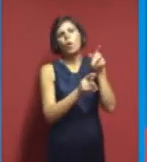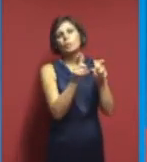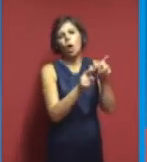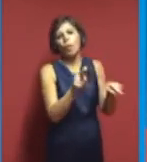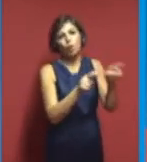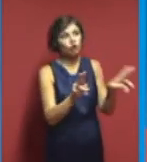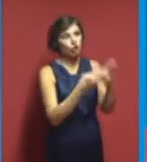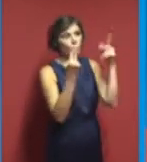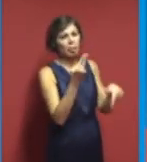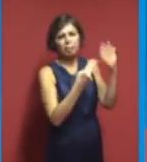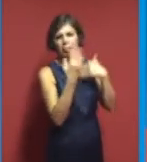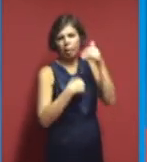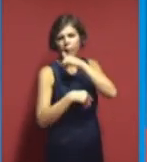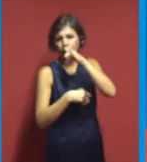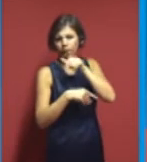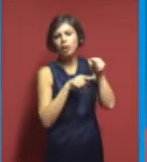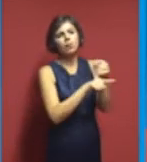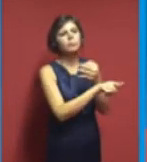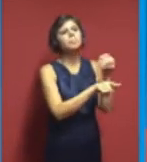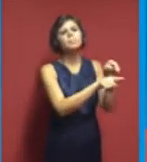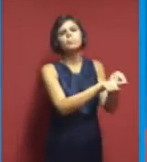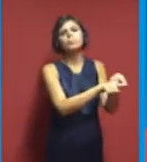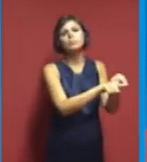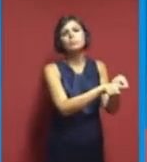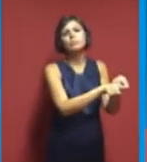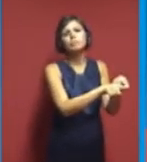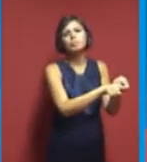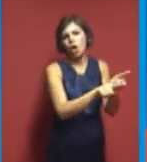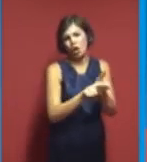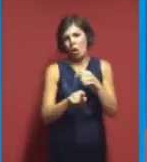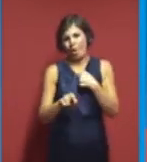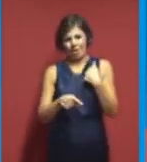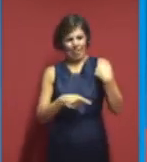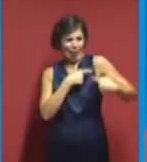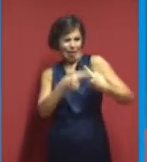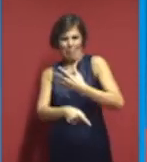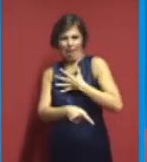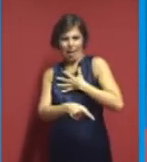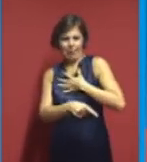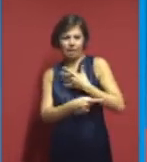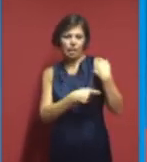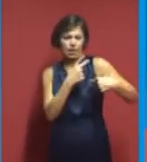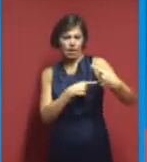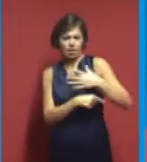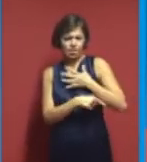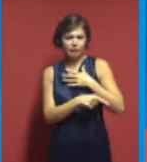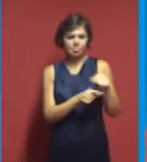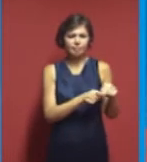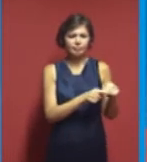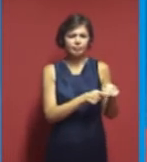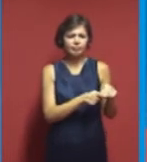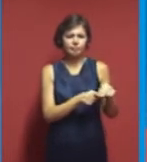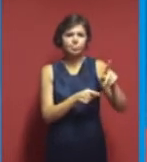including part of my ancestors, we were also discovering new ways of